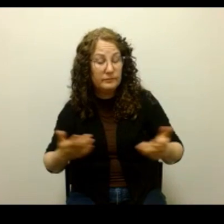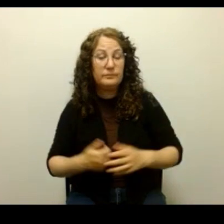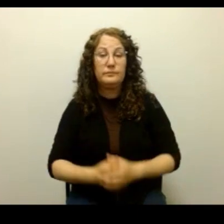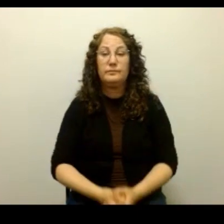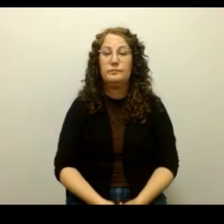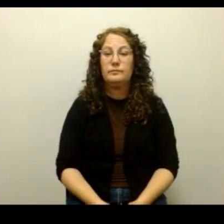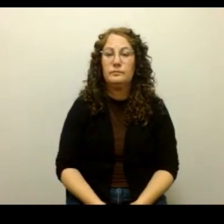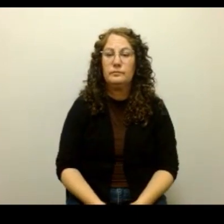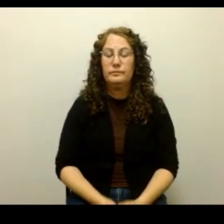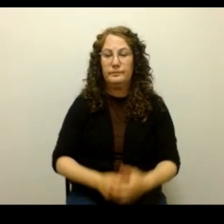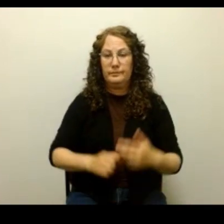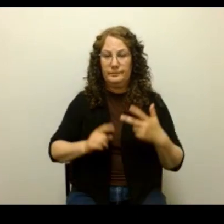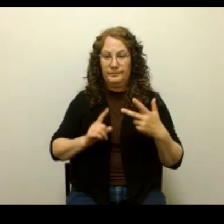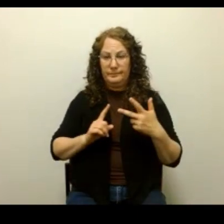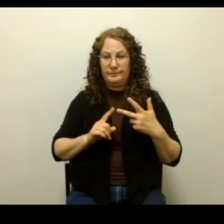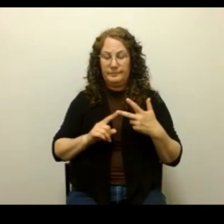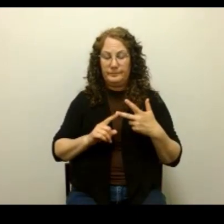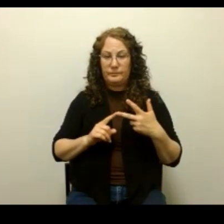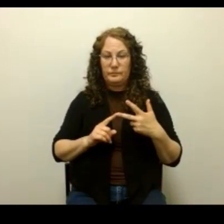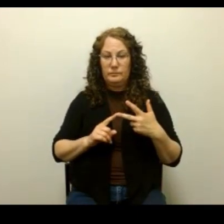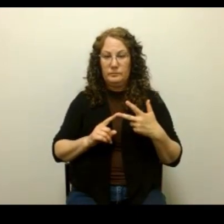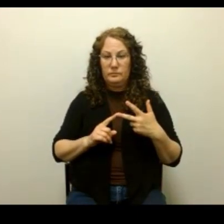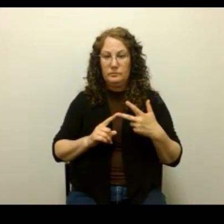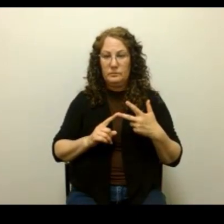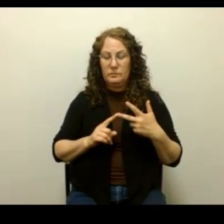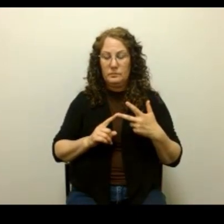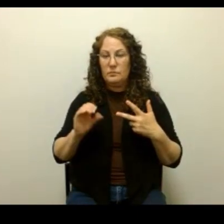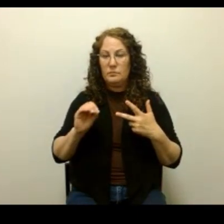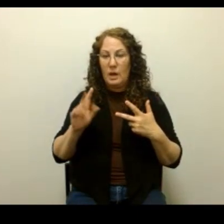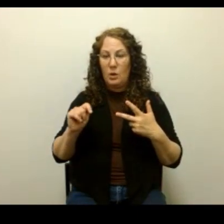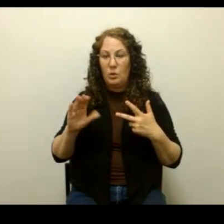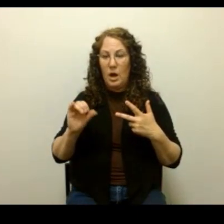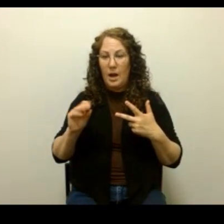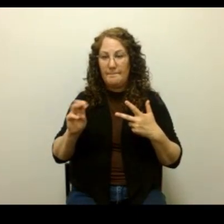And then he lands on the outcome,